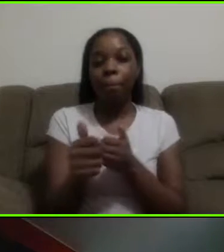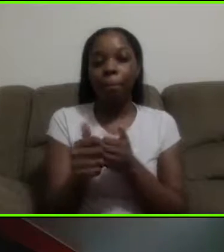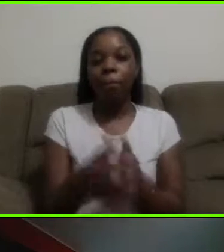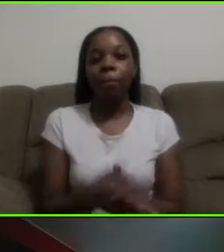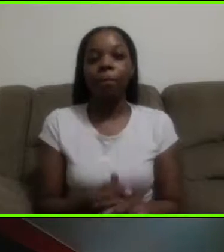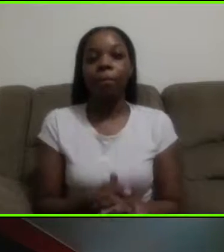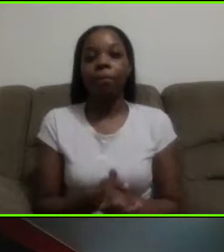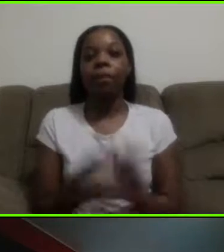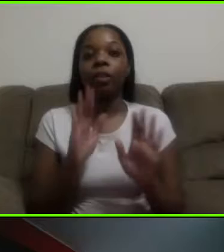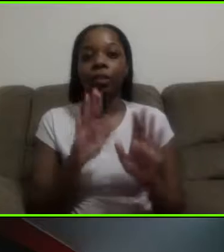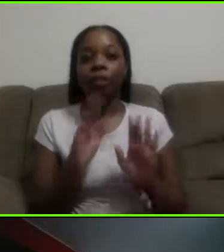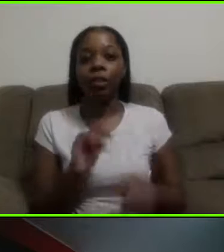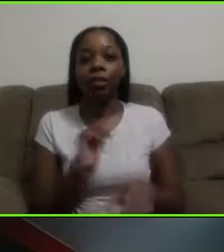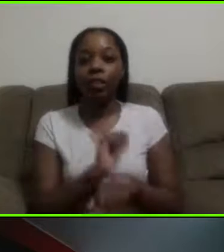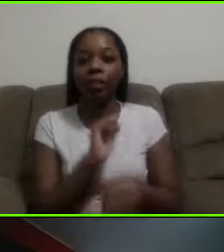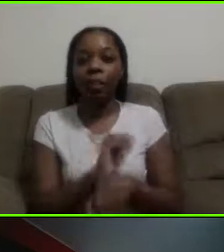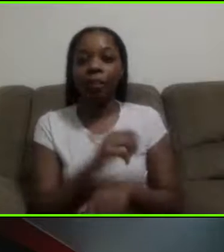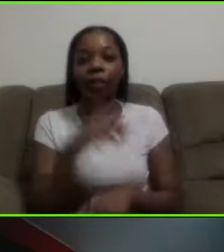3 pieces all done.